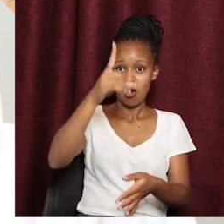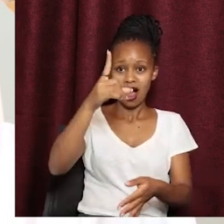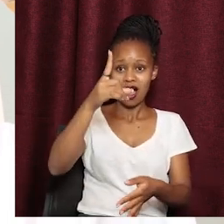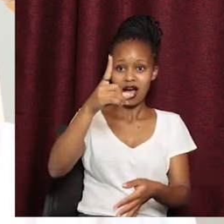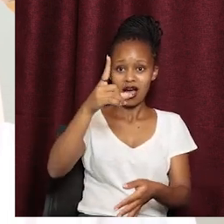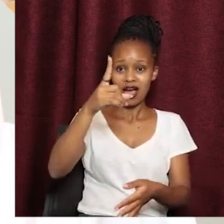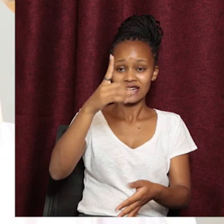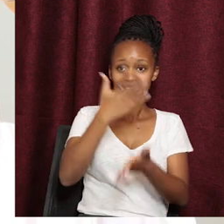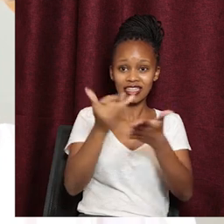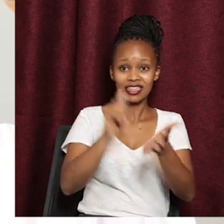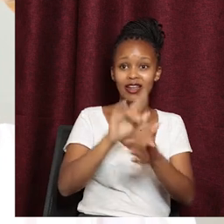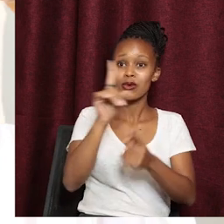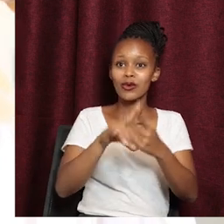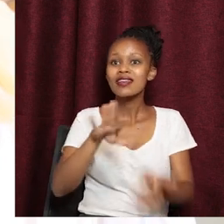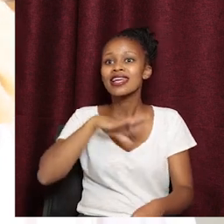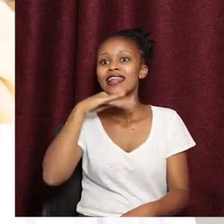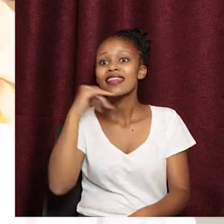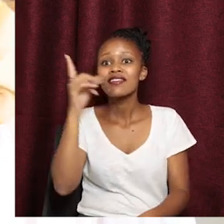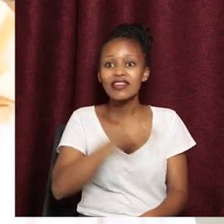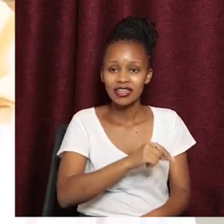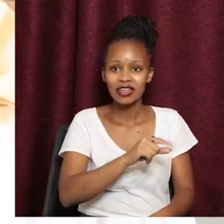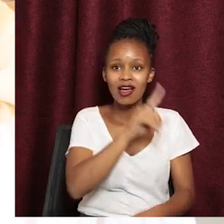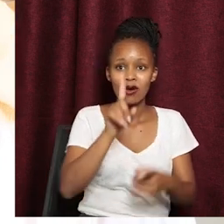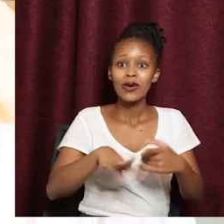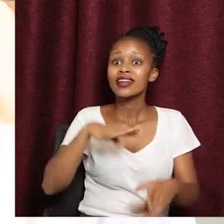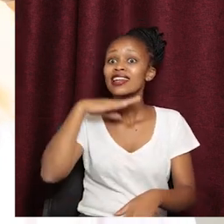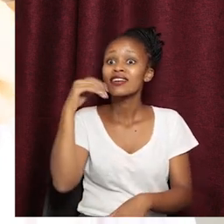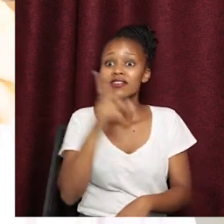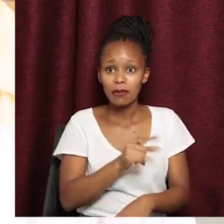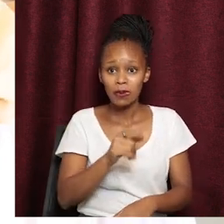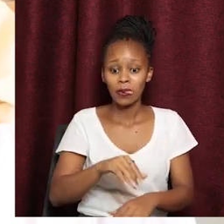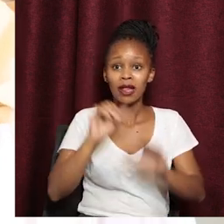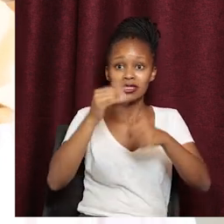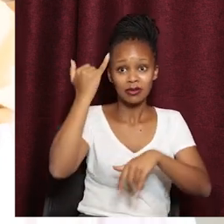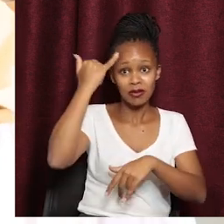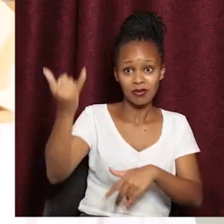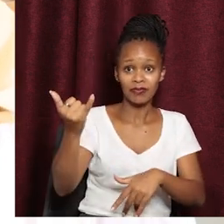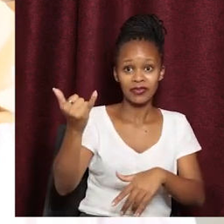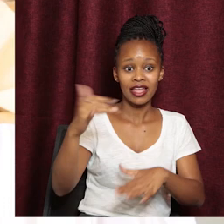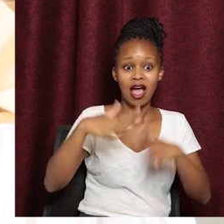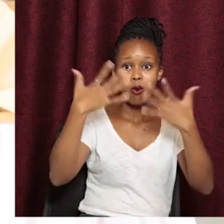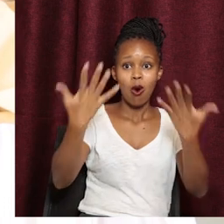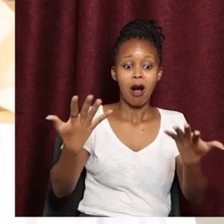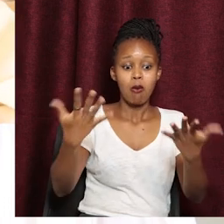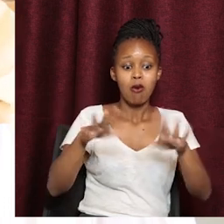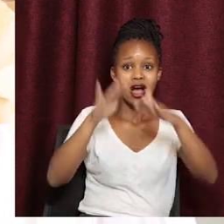die. When we die, you can imagine the size of the grave.